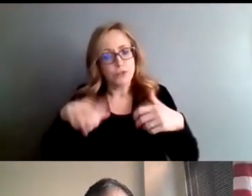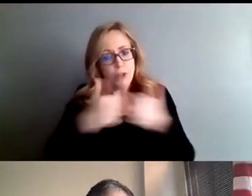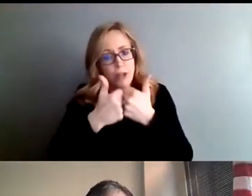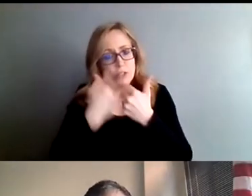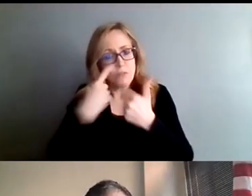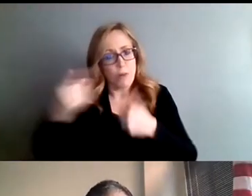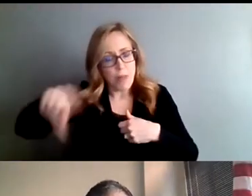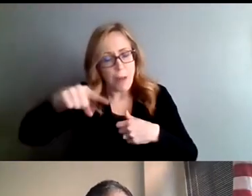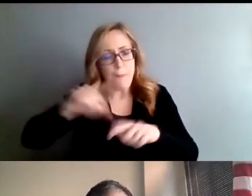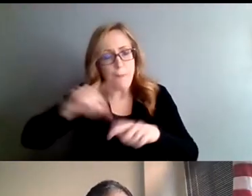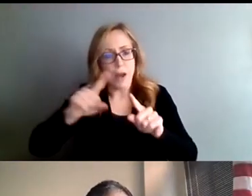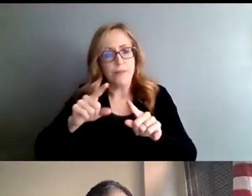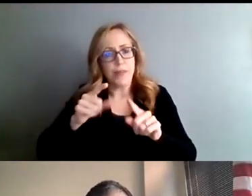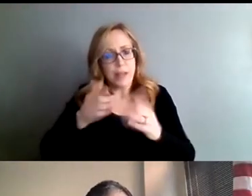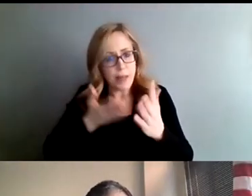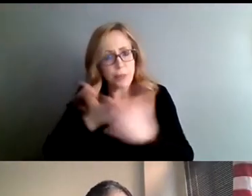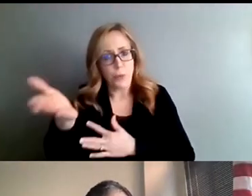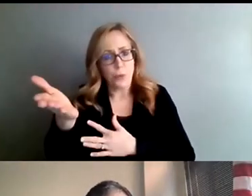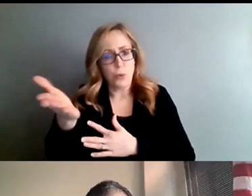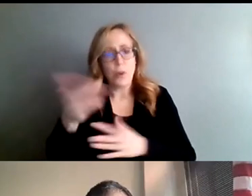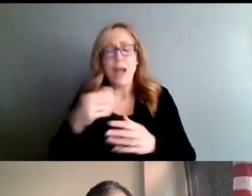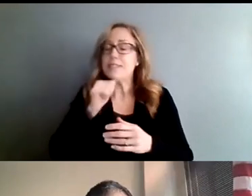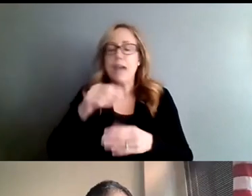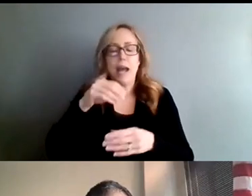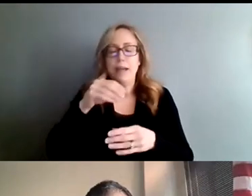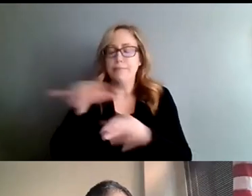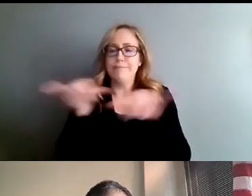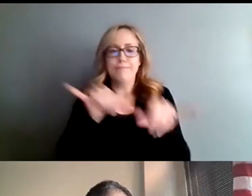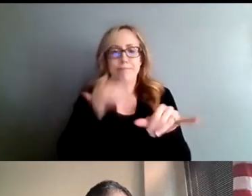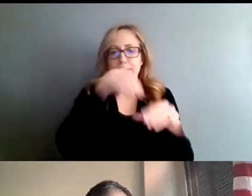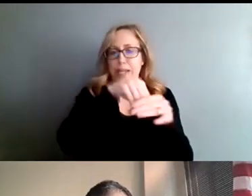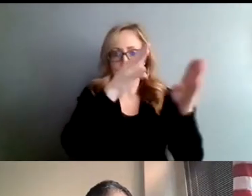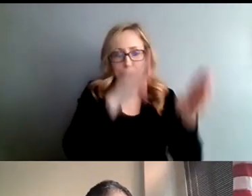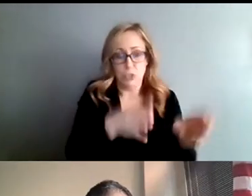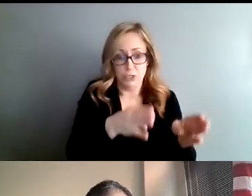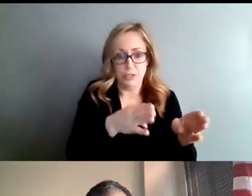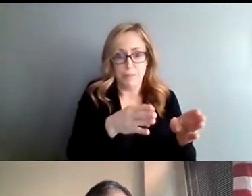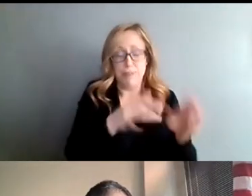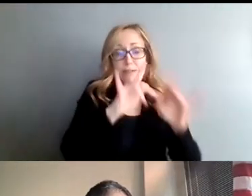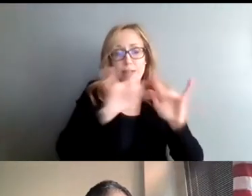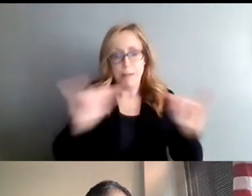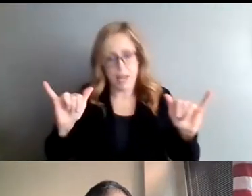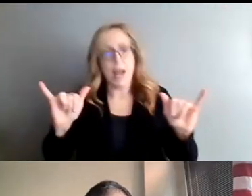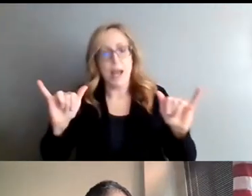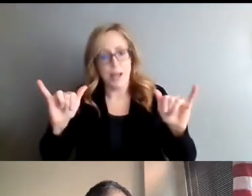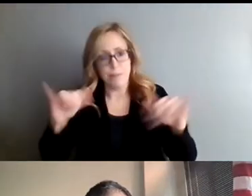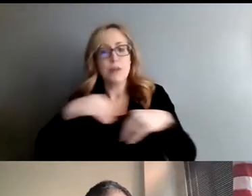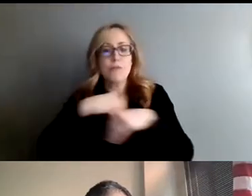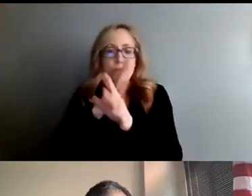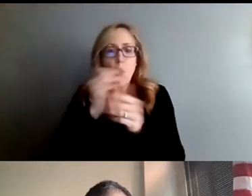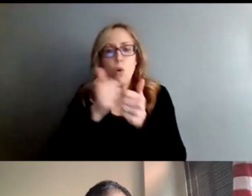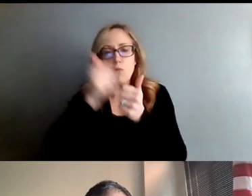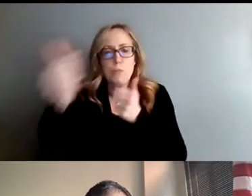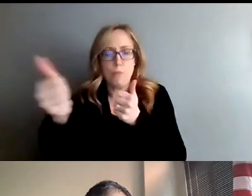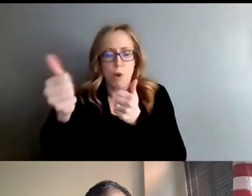seen, while not the same as in person, certainly the best possibility for virtual and remote learning. And I want to